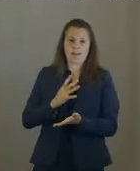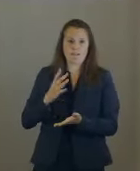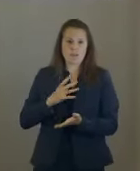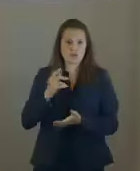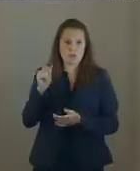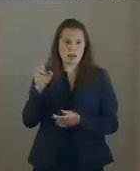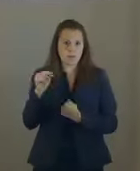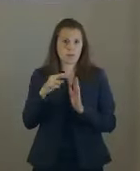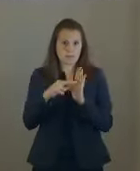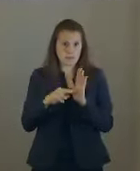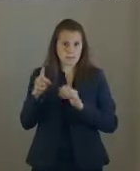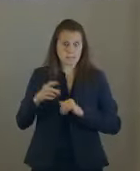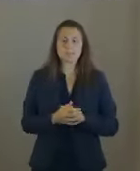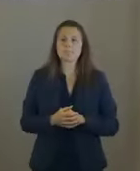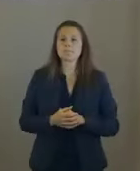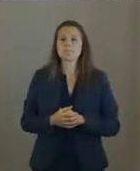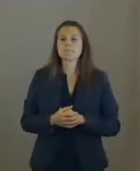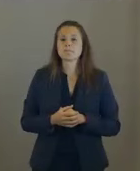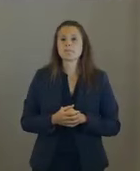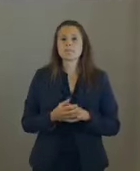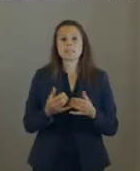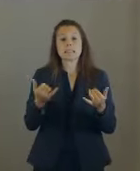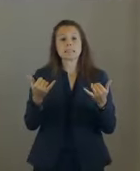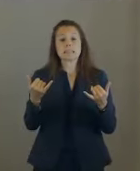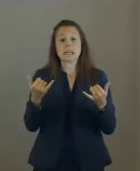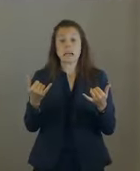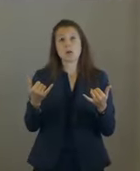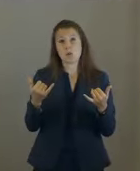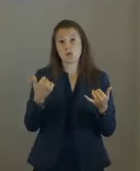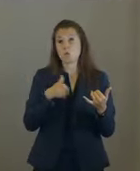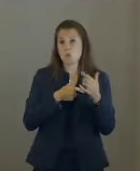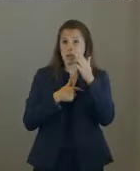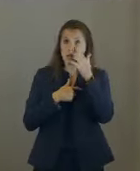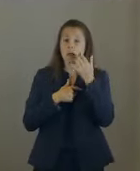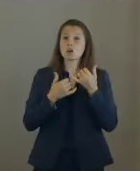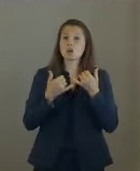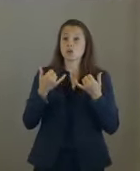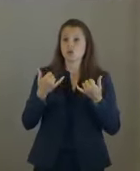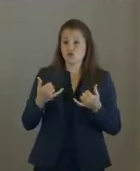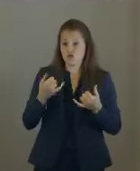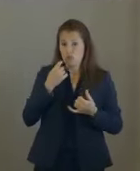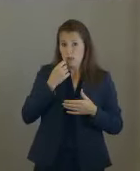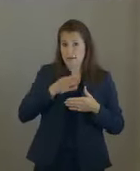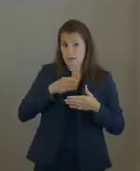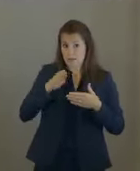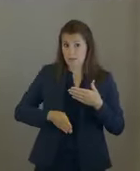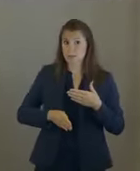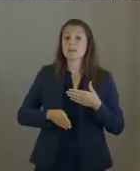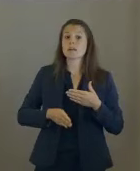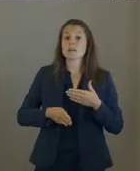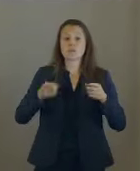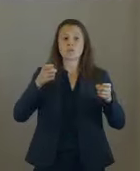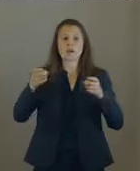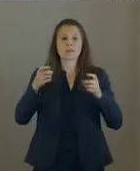the administrative rules. We are currently at the stage, we just completed the stage of our regulatory impact